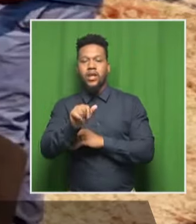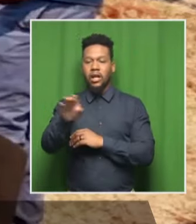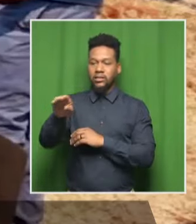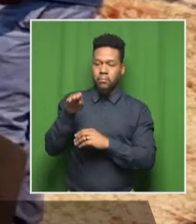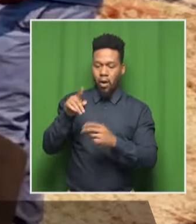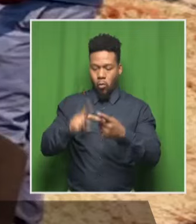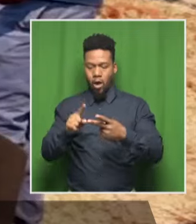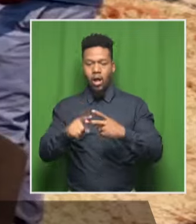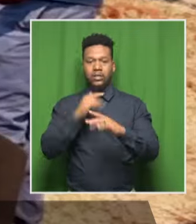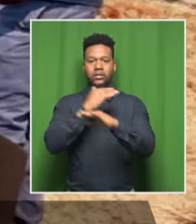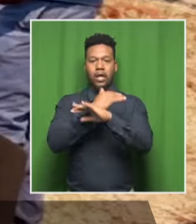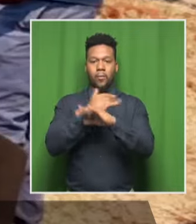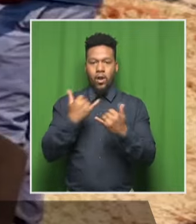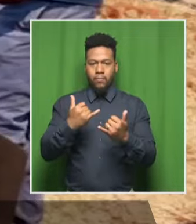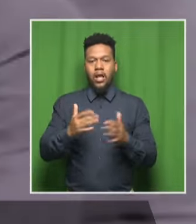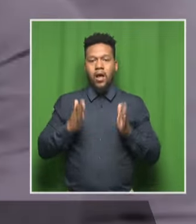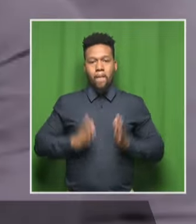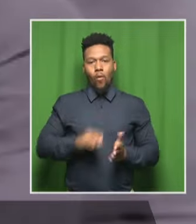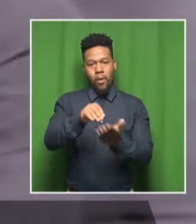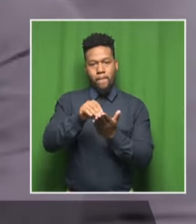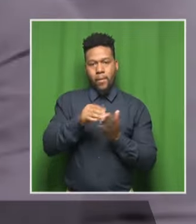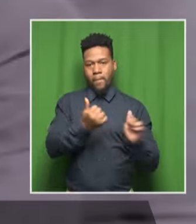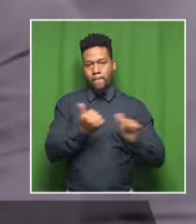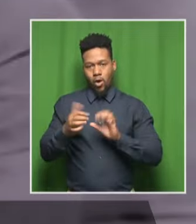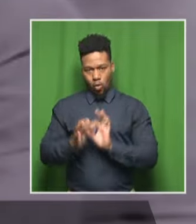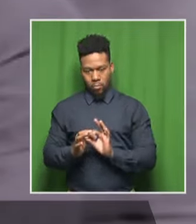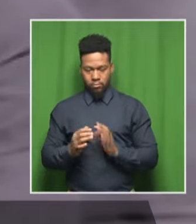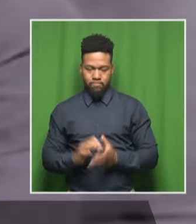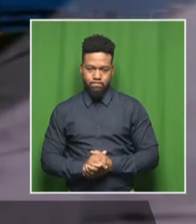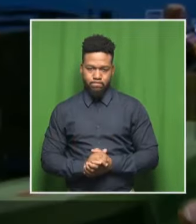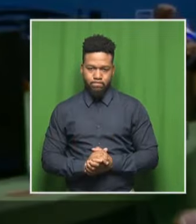be repatriated today.